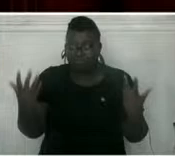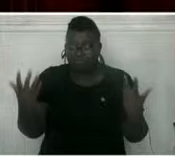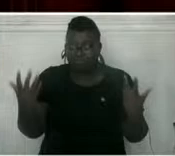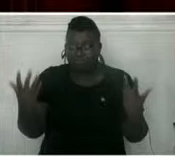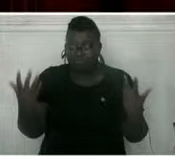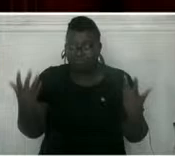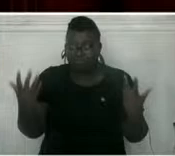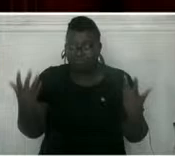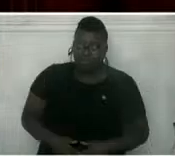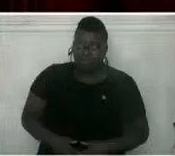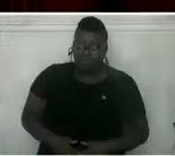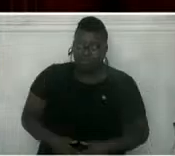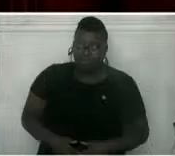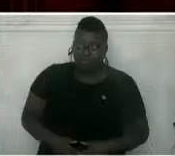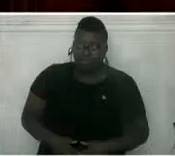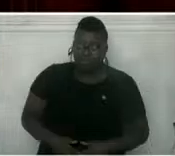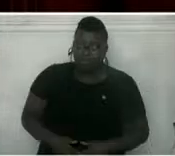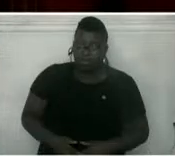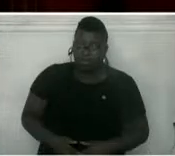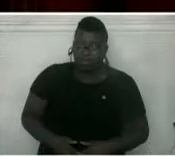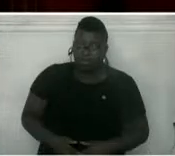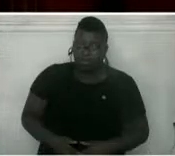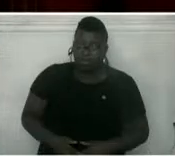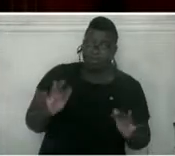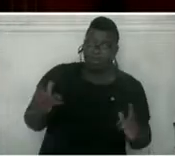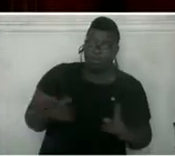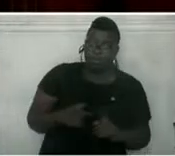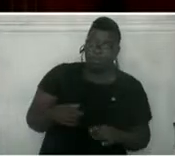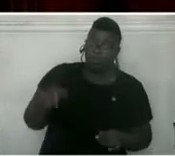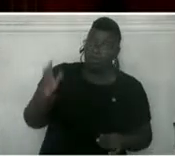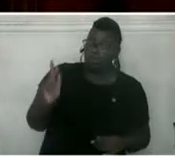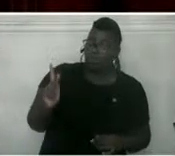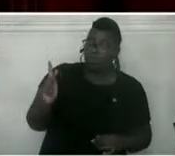Sihle, emveni kokuthi abantu bakwapata